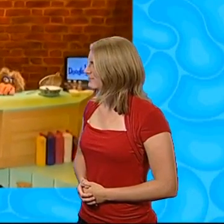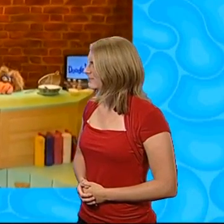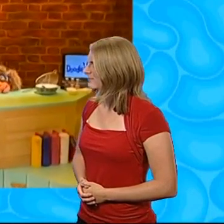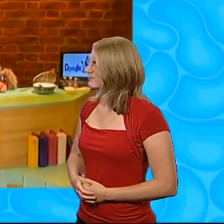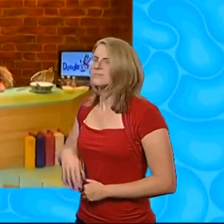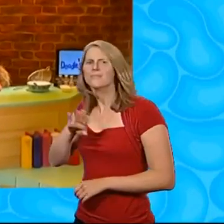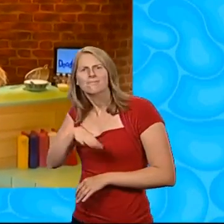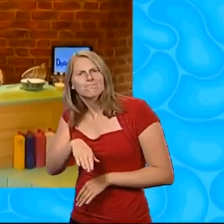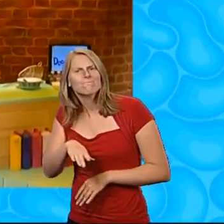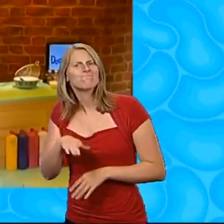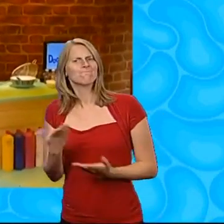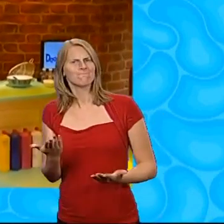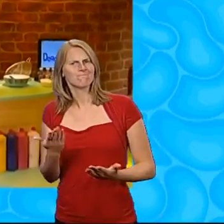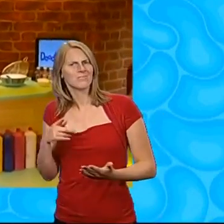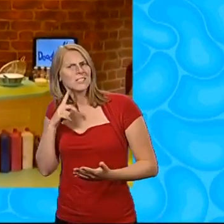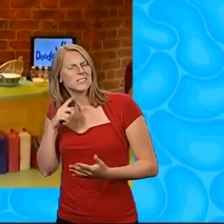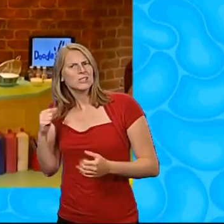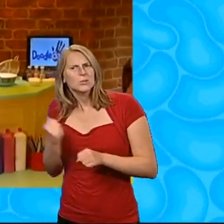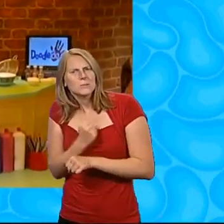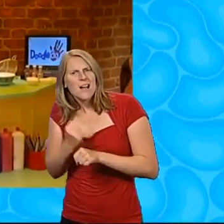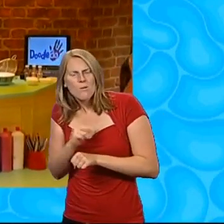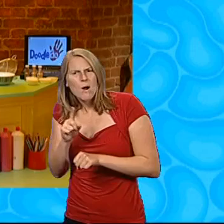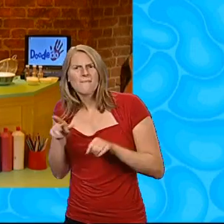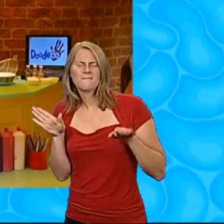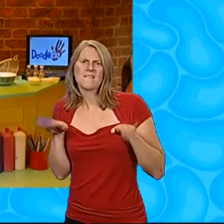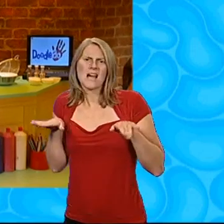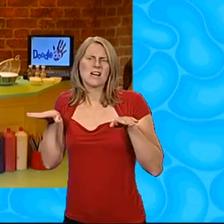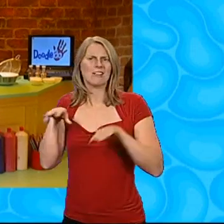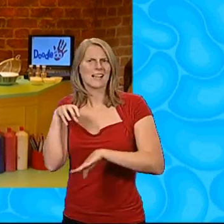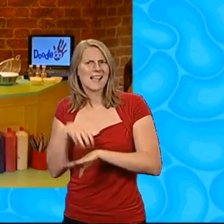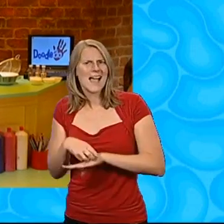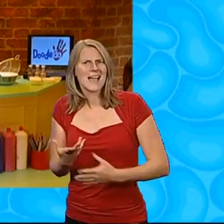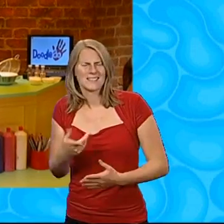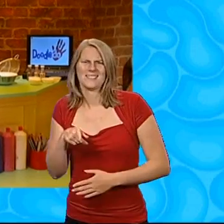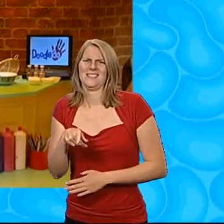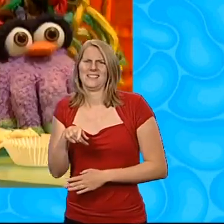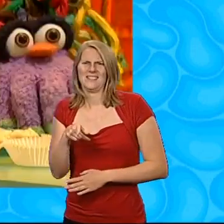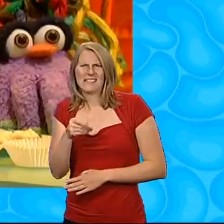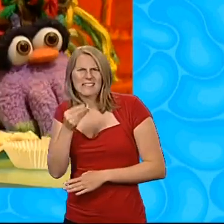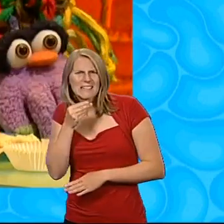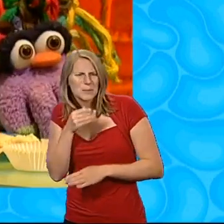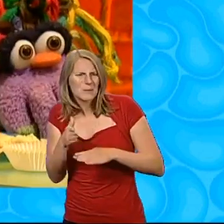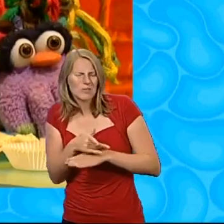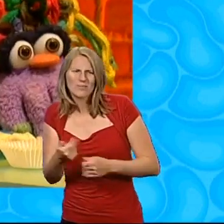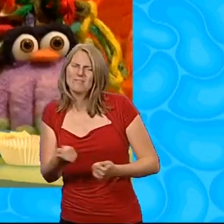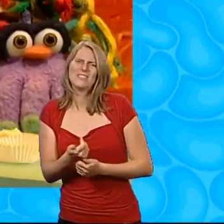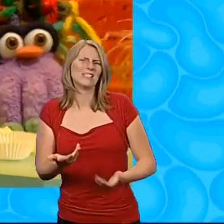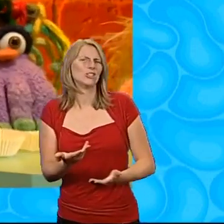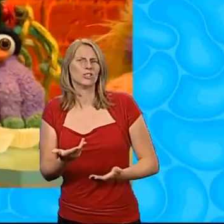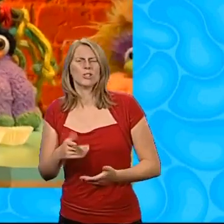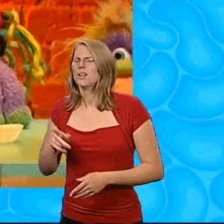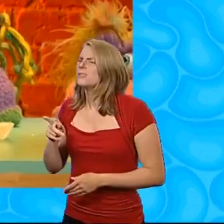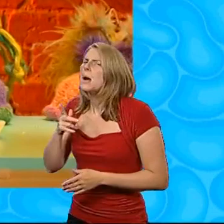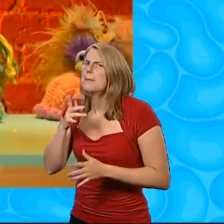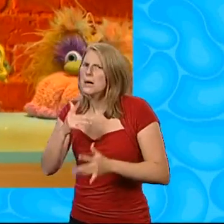Scribble? Stick? We're supposed to be making fairy cakes, not eating them before they're finished. Oh, but they